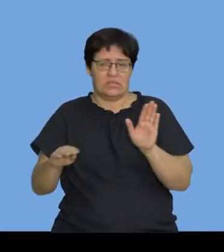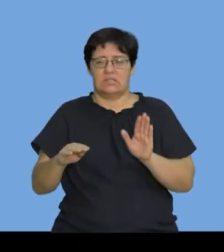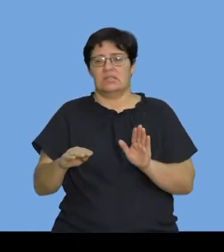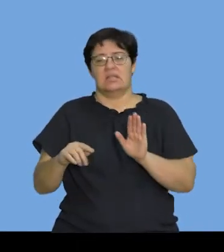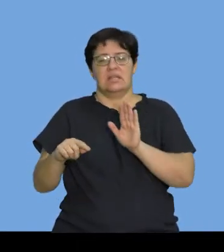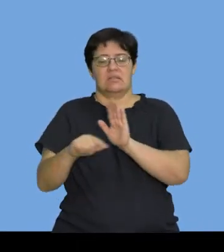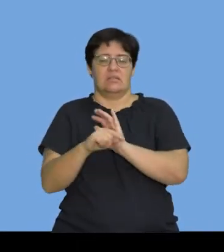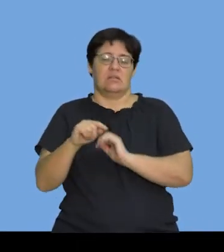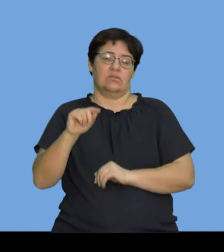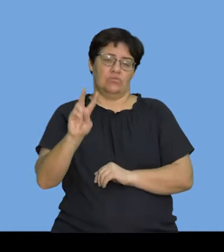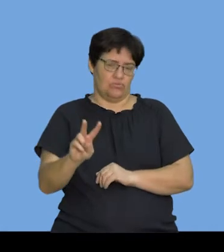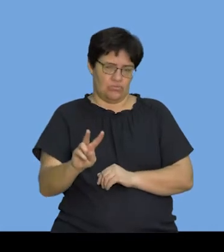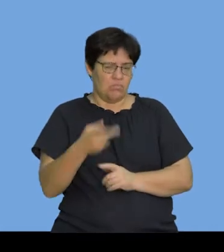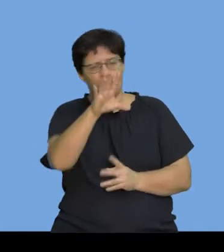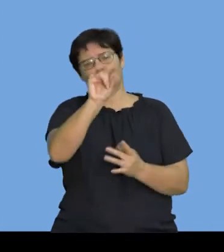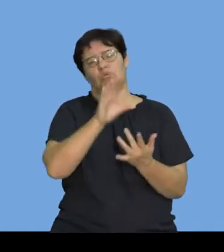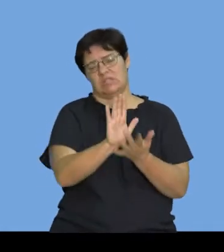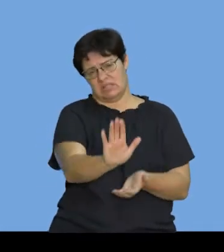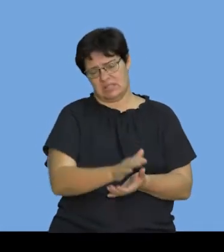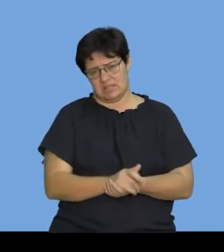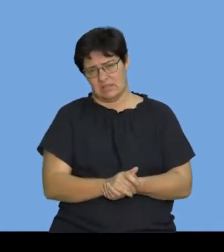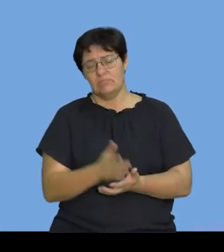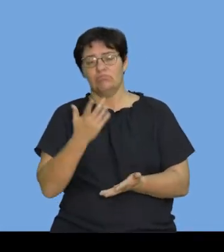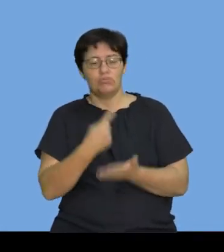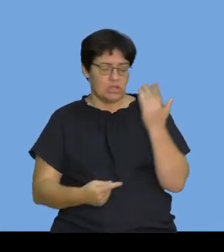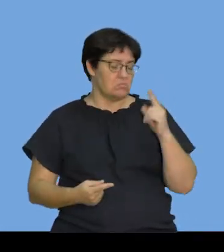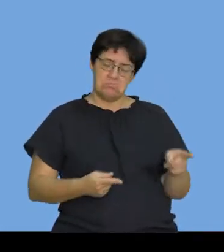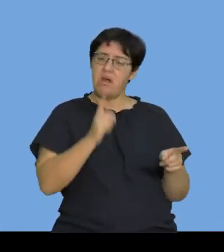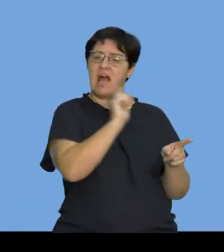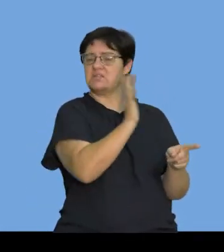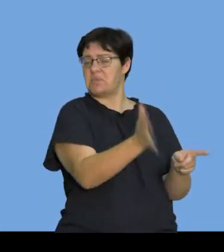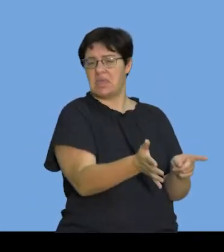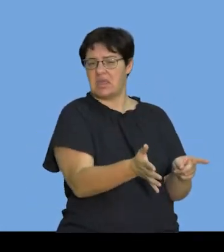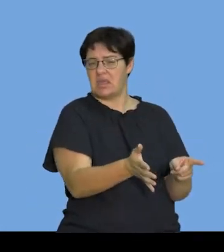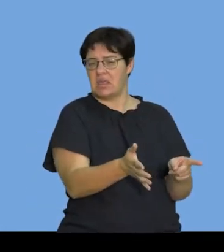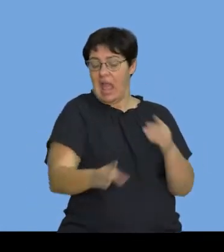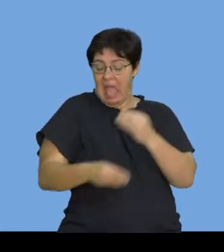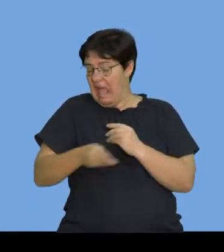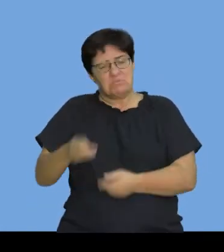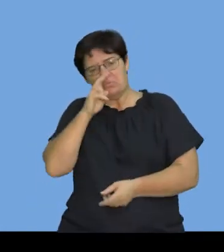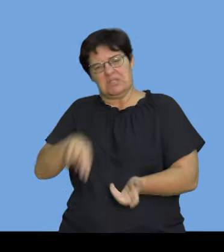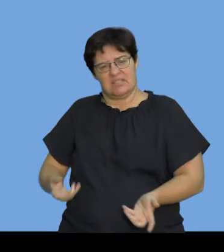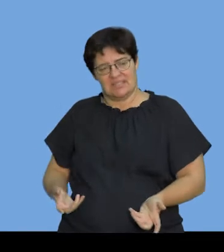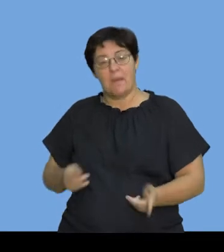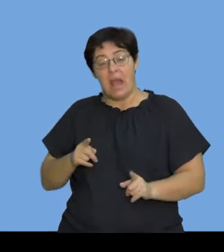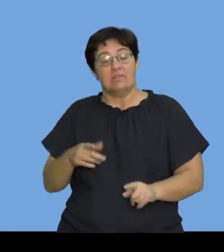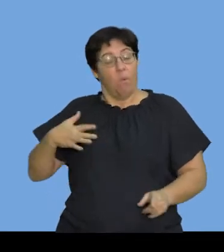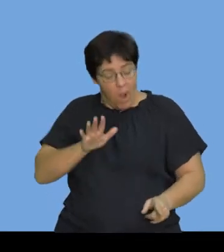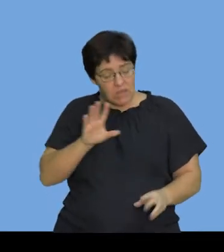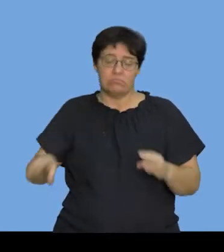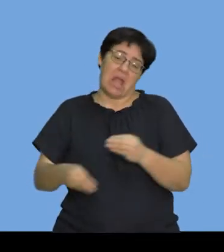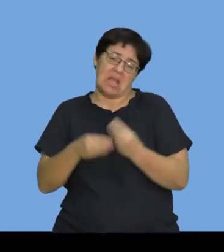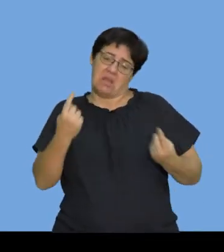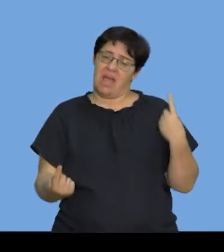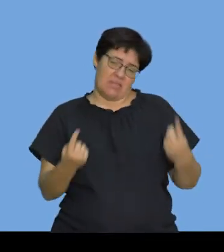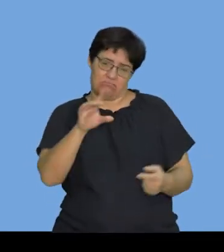choice. You can say is that it is just equal to 1 and say it is not equal to negative 2, or you can just leave